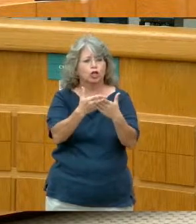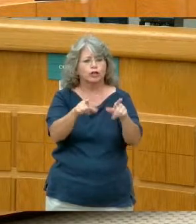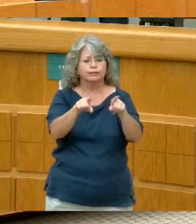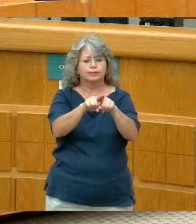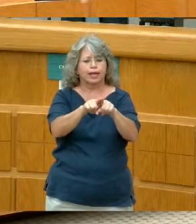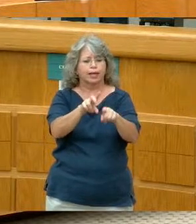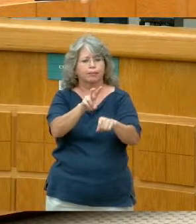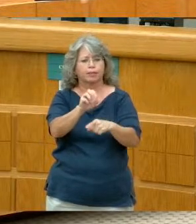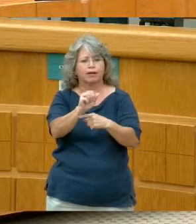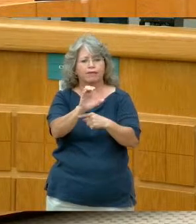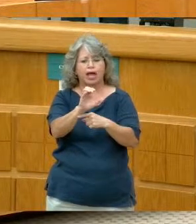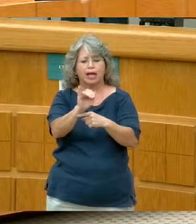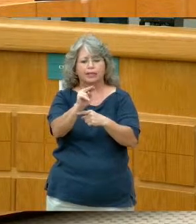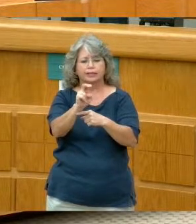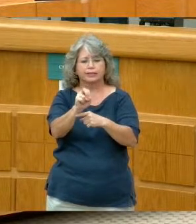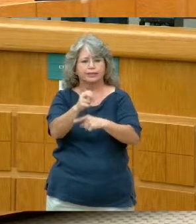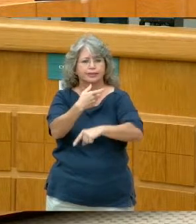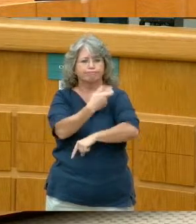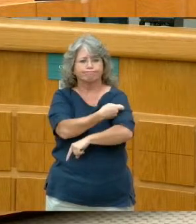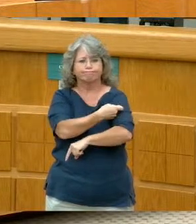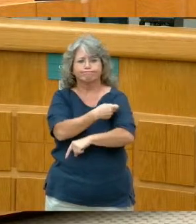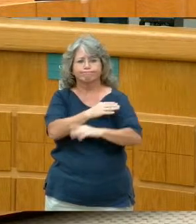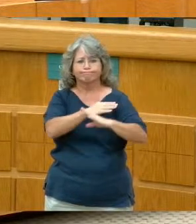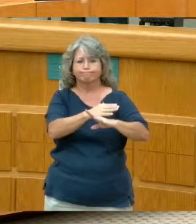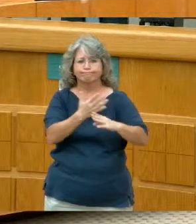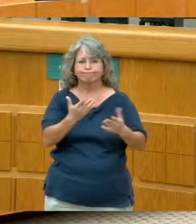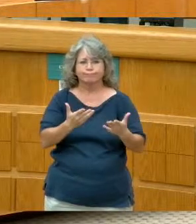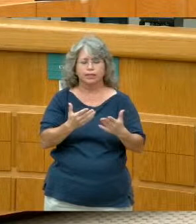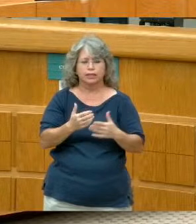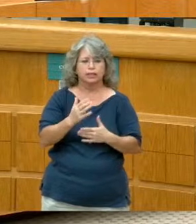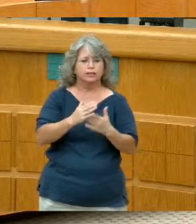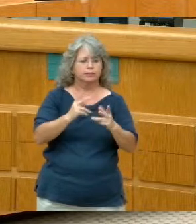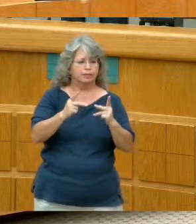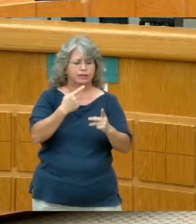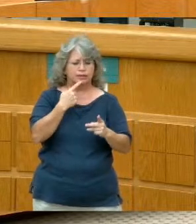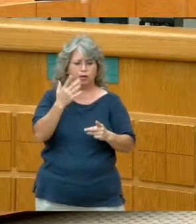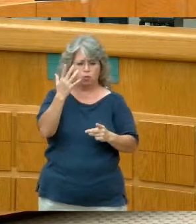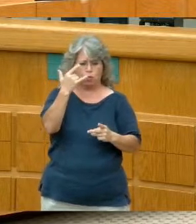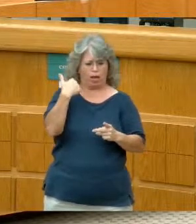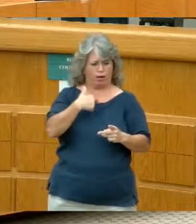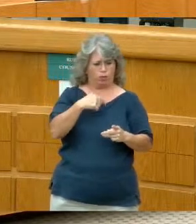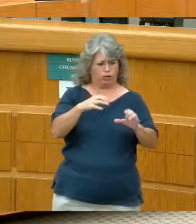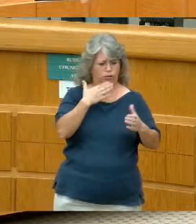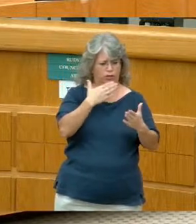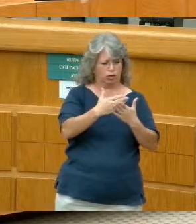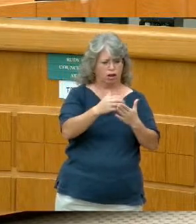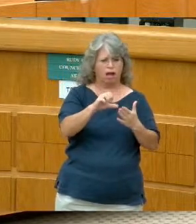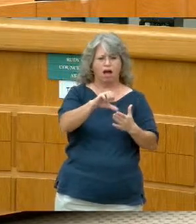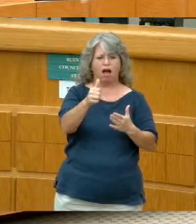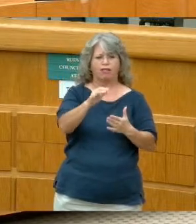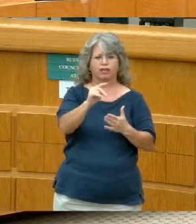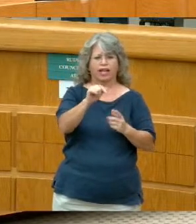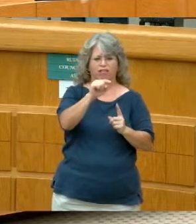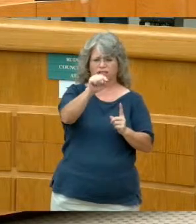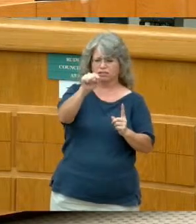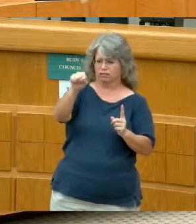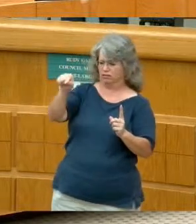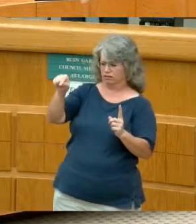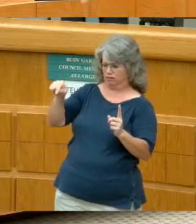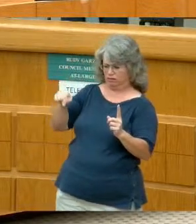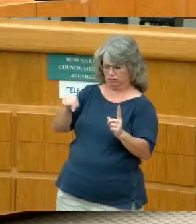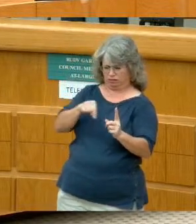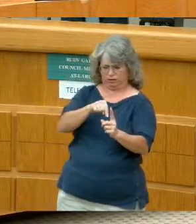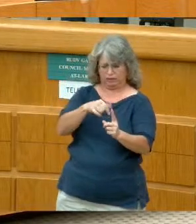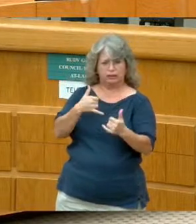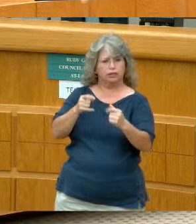ask themselves, why are we doing so good when all our neighbors around us, Hidalgo, Cameron, Victoria, and Webb, are